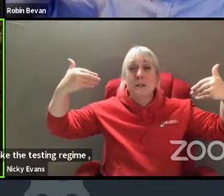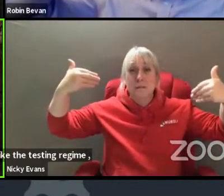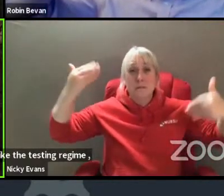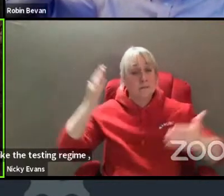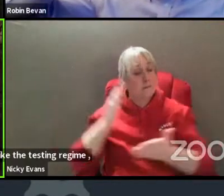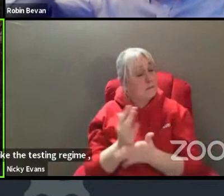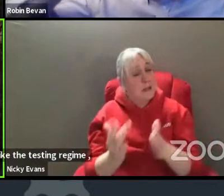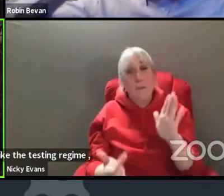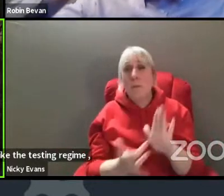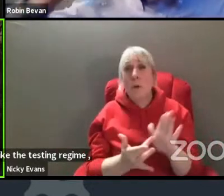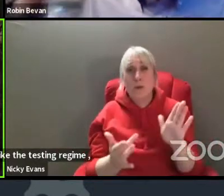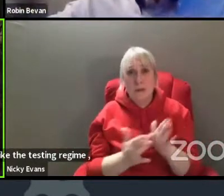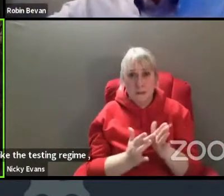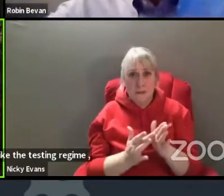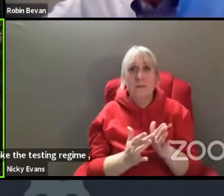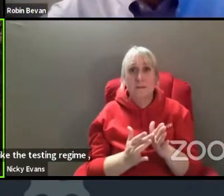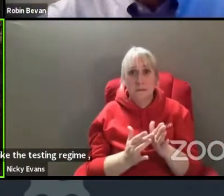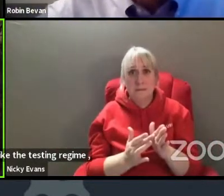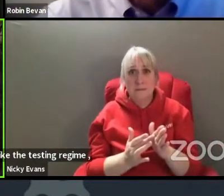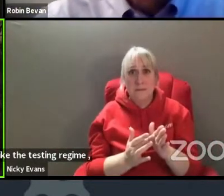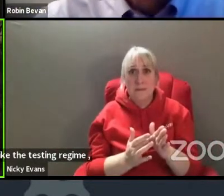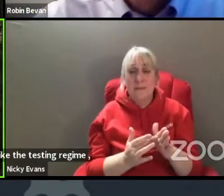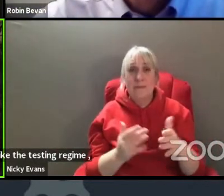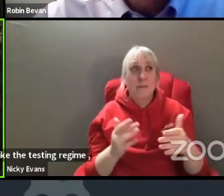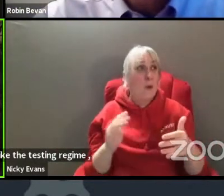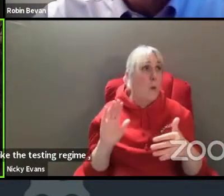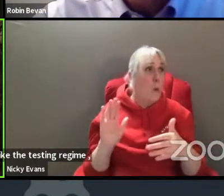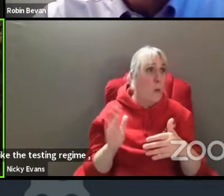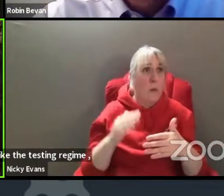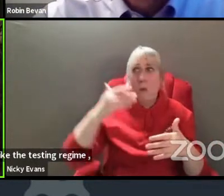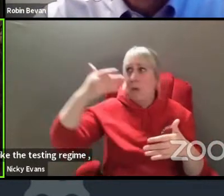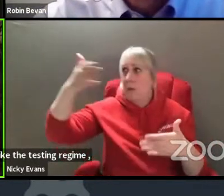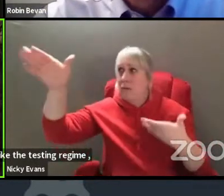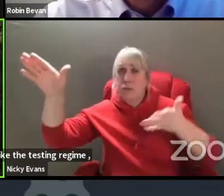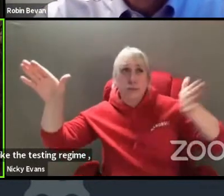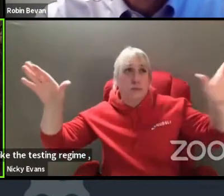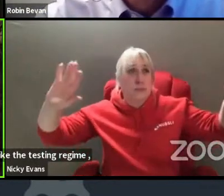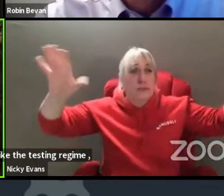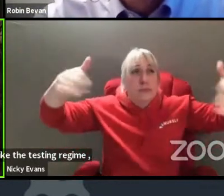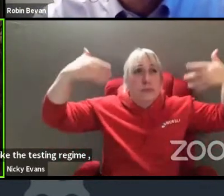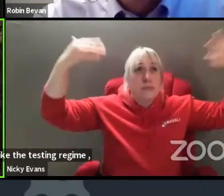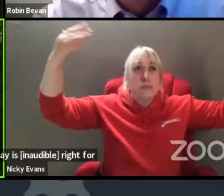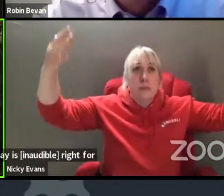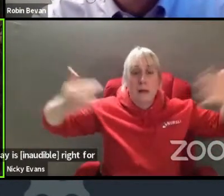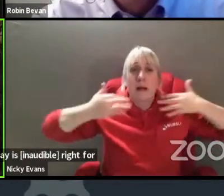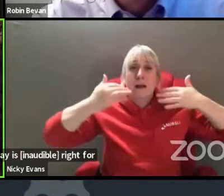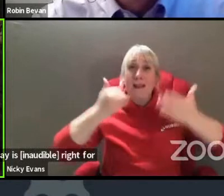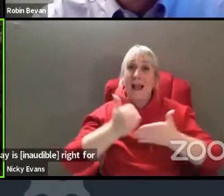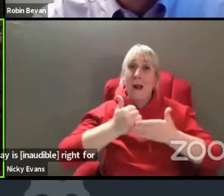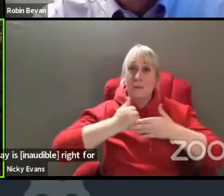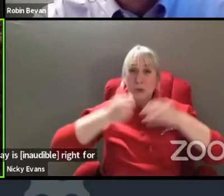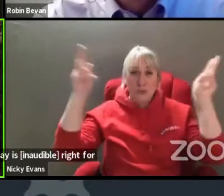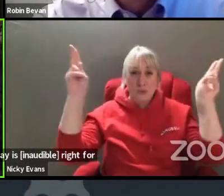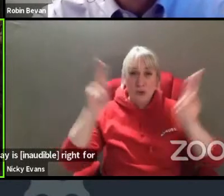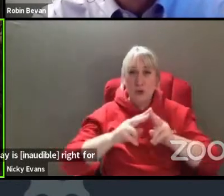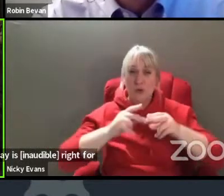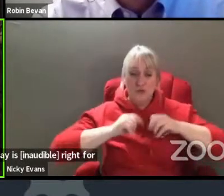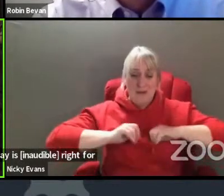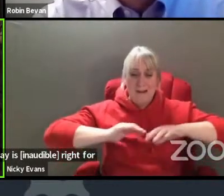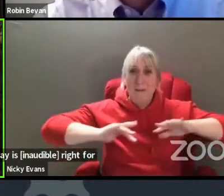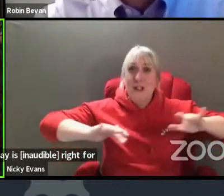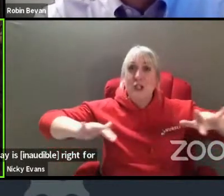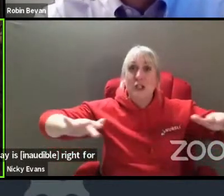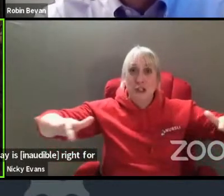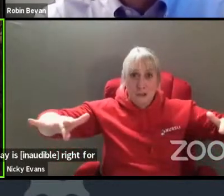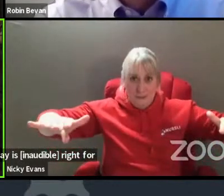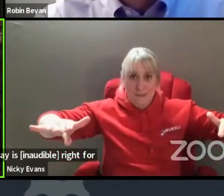ventilation as possible. Every bit of ventilation helps to reduce transmission. That vitally to say that